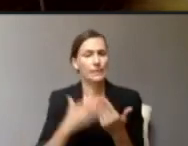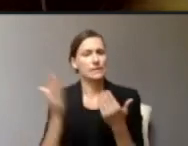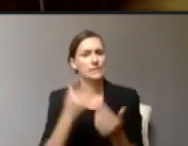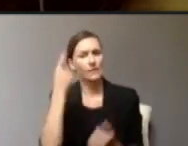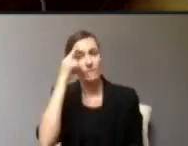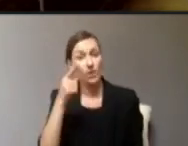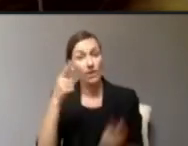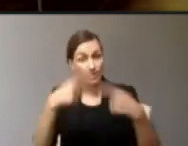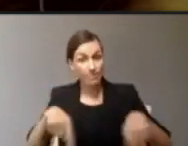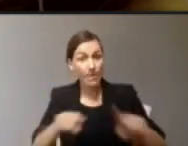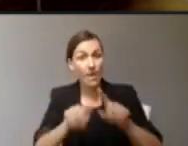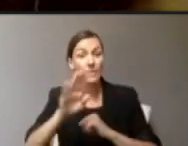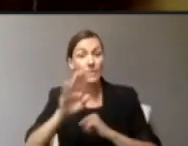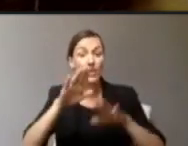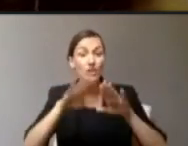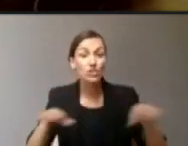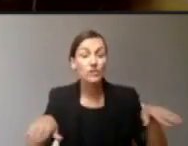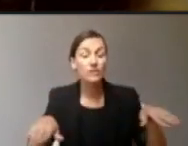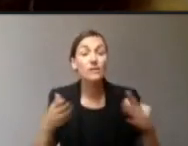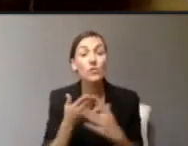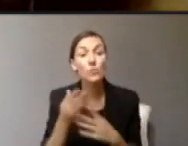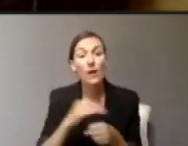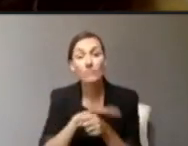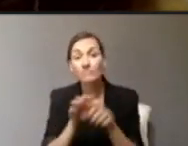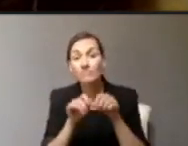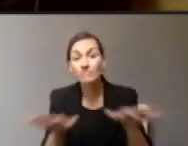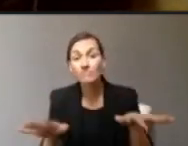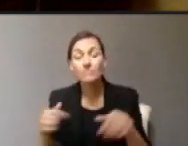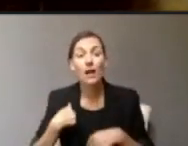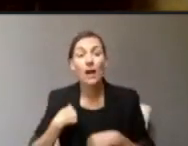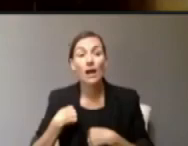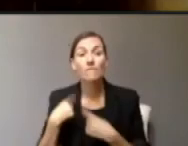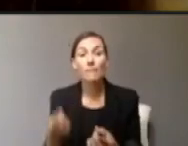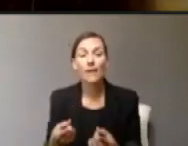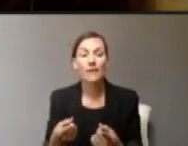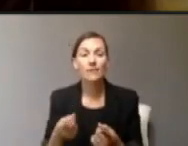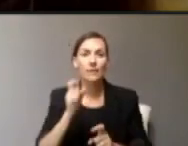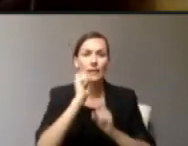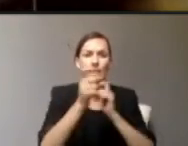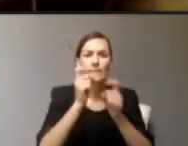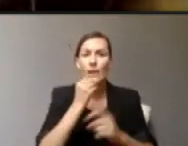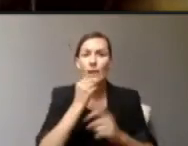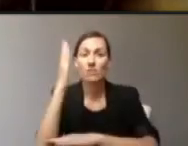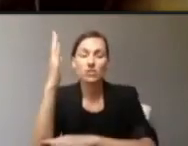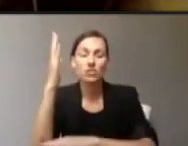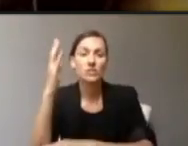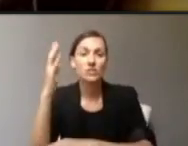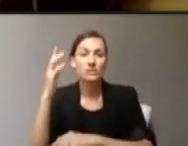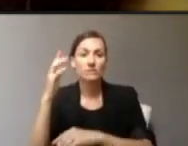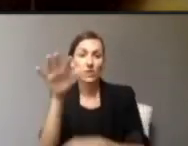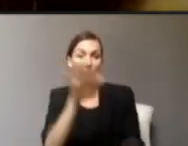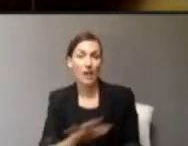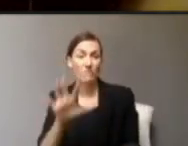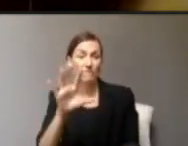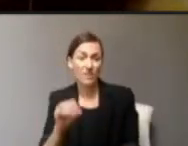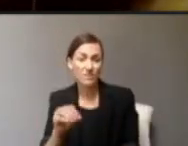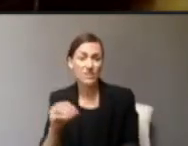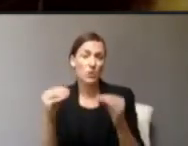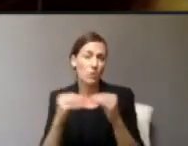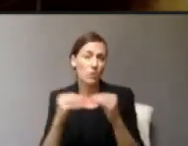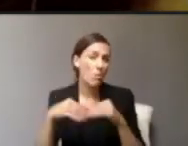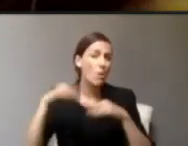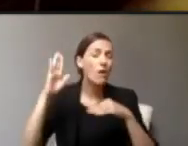children. Throughout the pandemic, I've also been delivering lunches to about 50 or more families